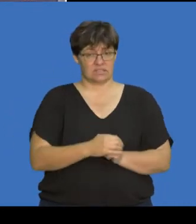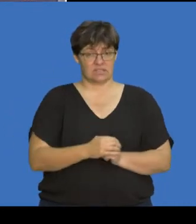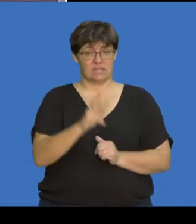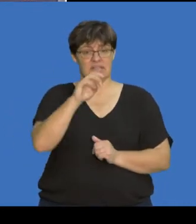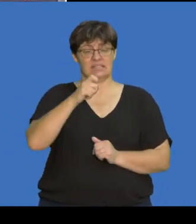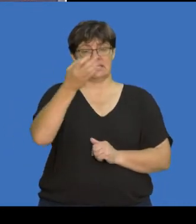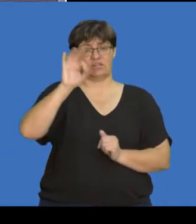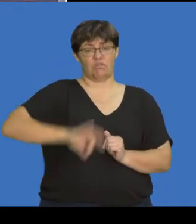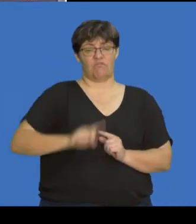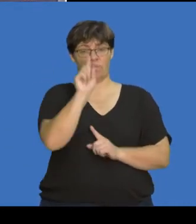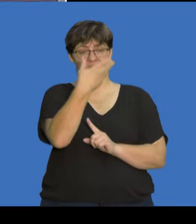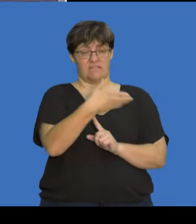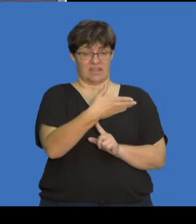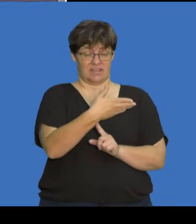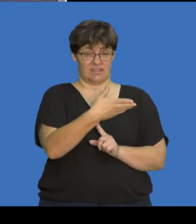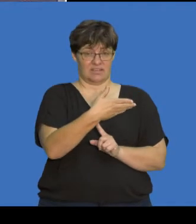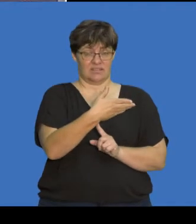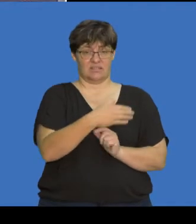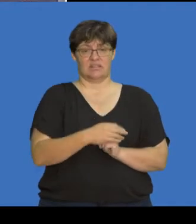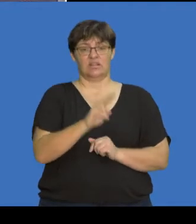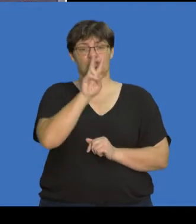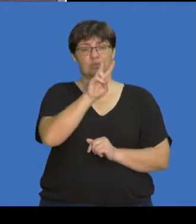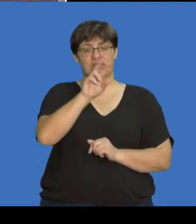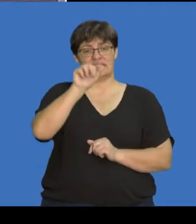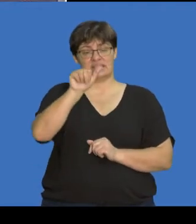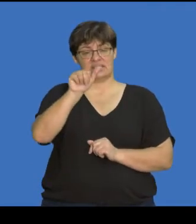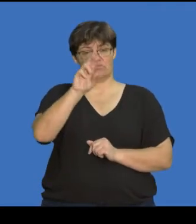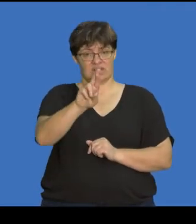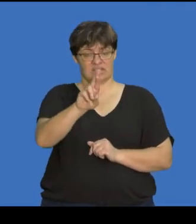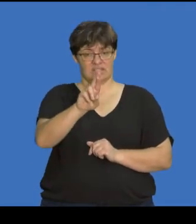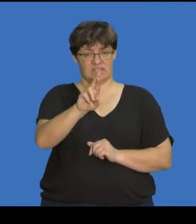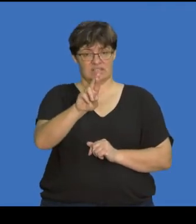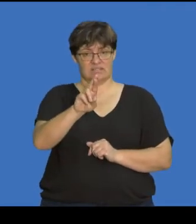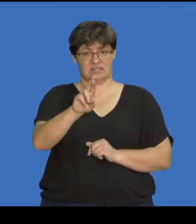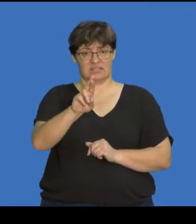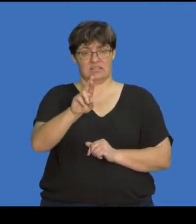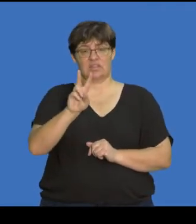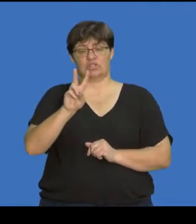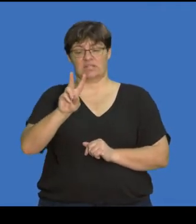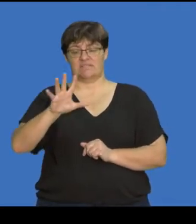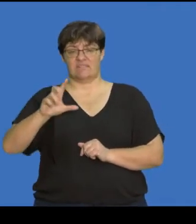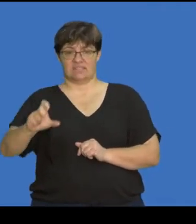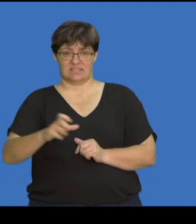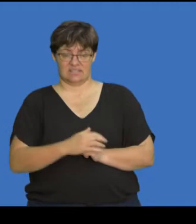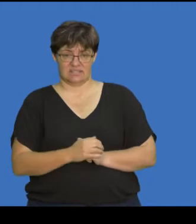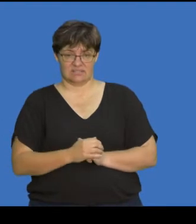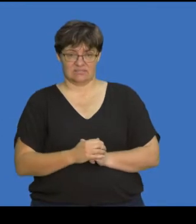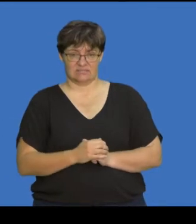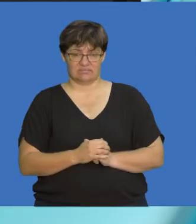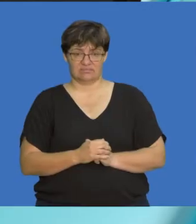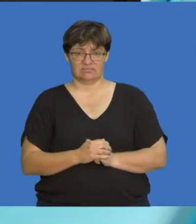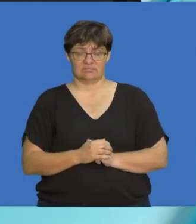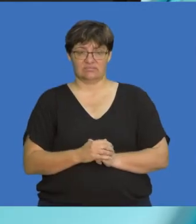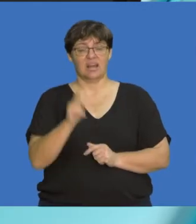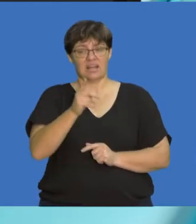per flag, which is 26 Rand and 25 cents. Here we are. That's your